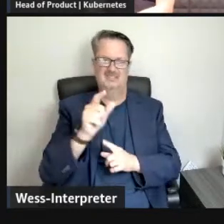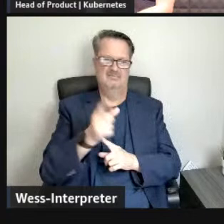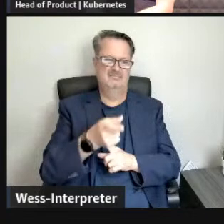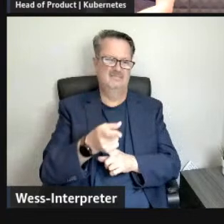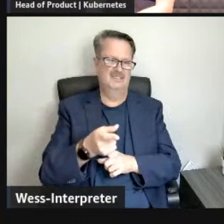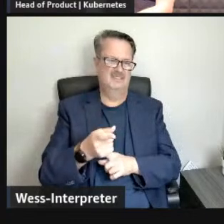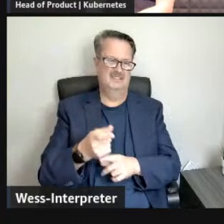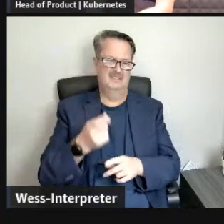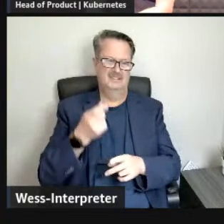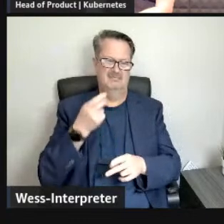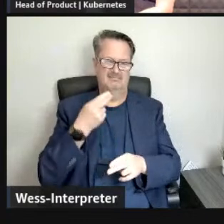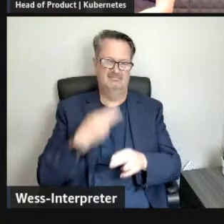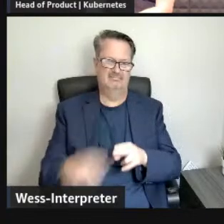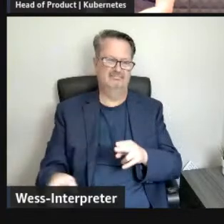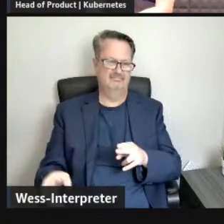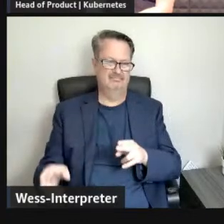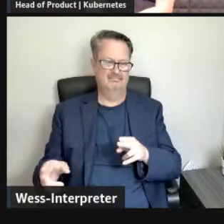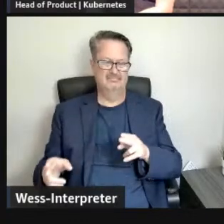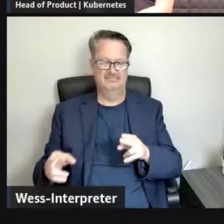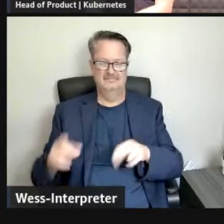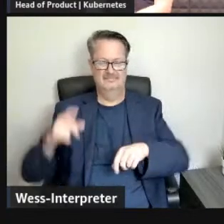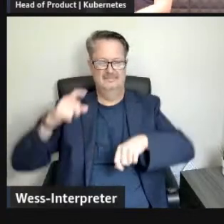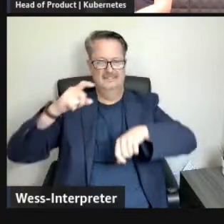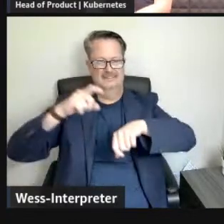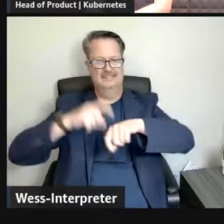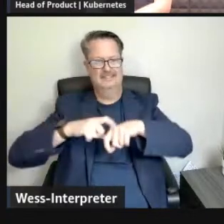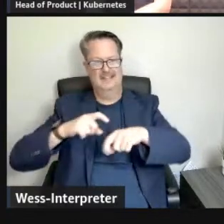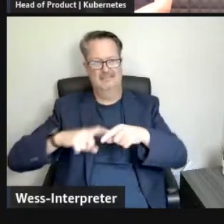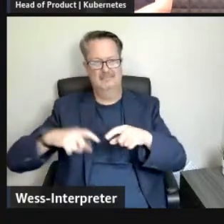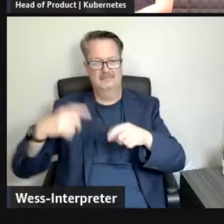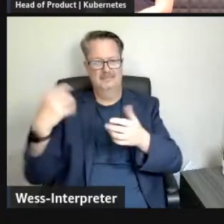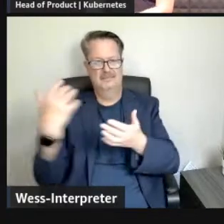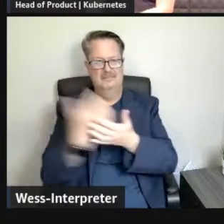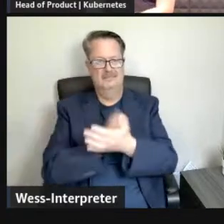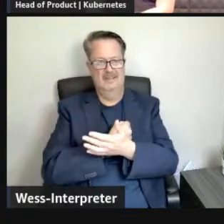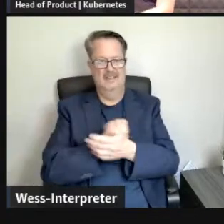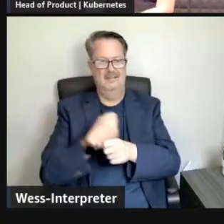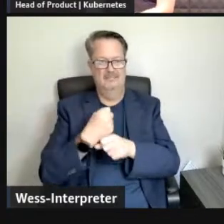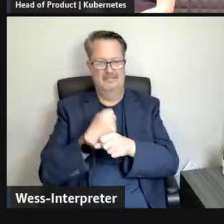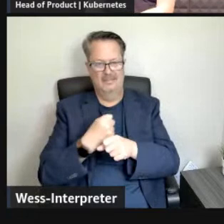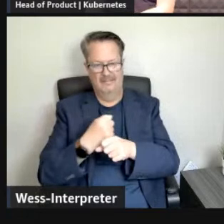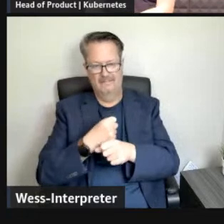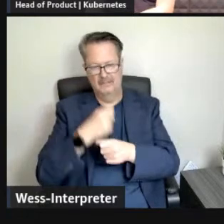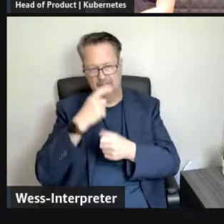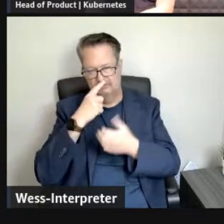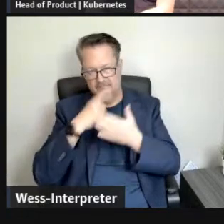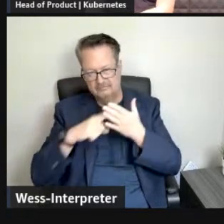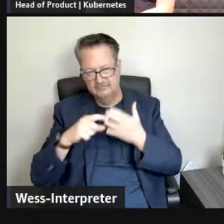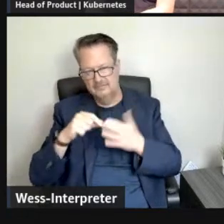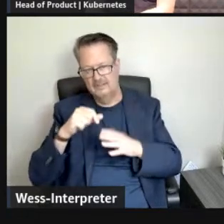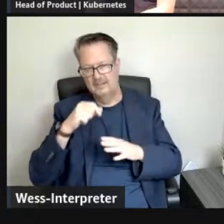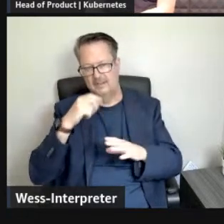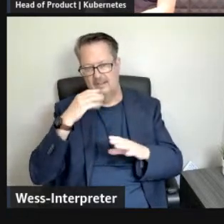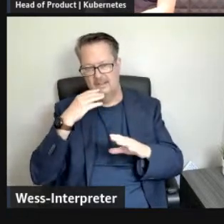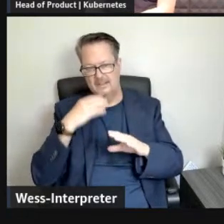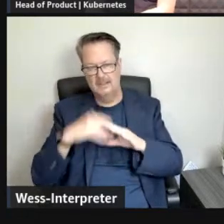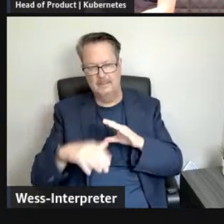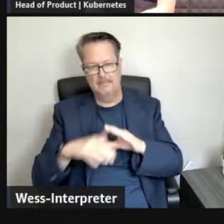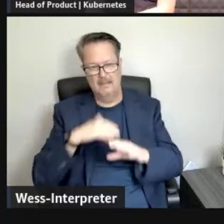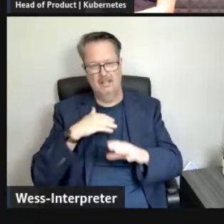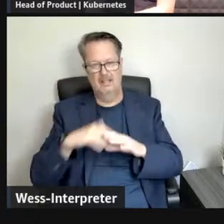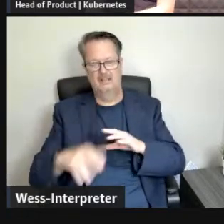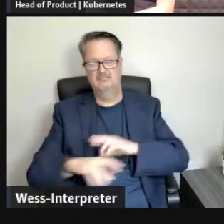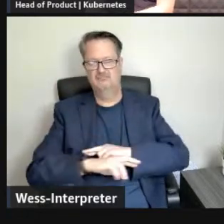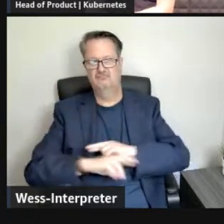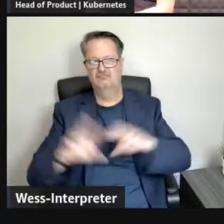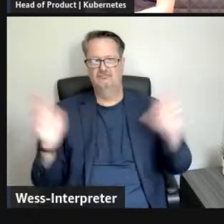So it's time to, grab a coffee or check some email and the cluster is ready and up to date. And this change has allowed